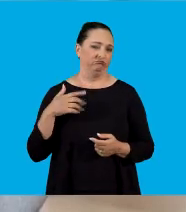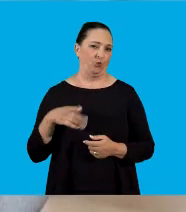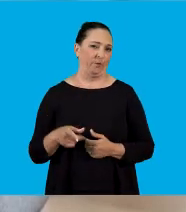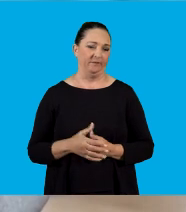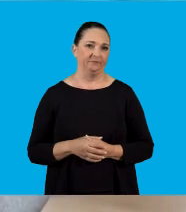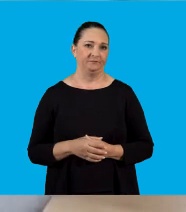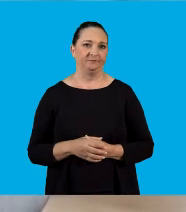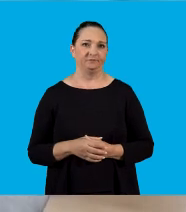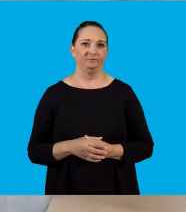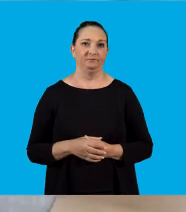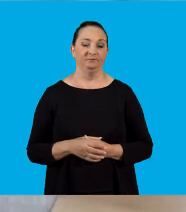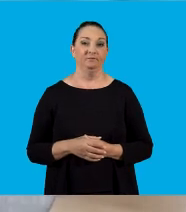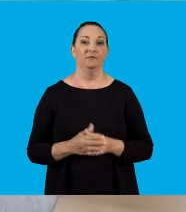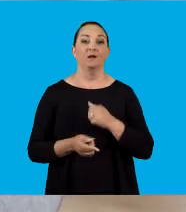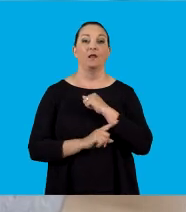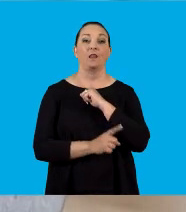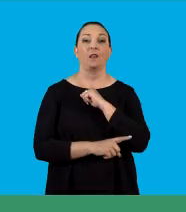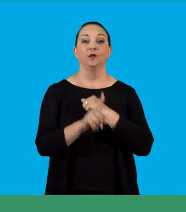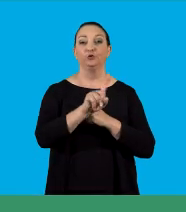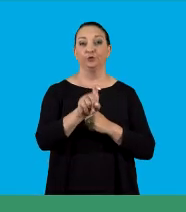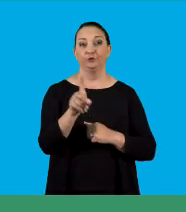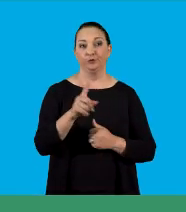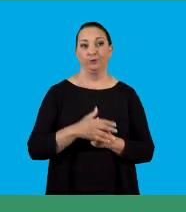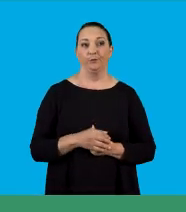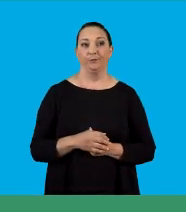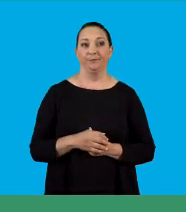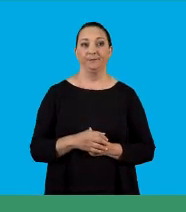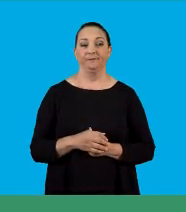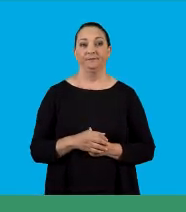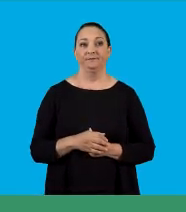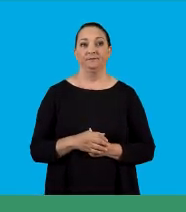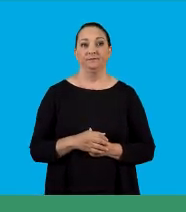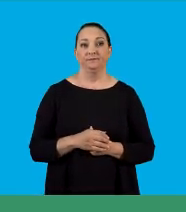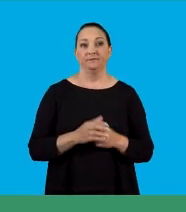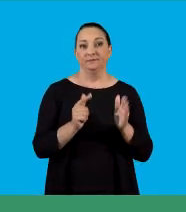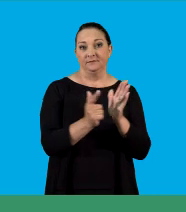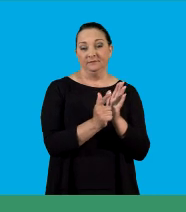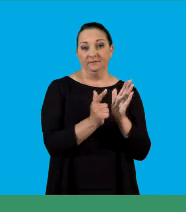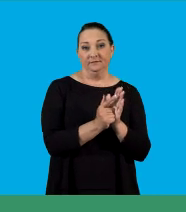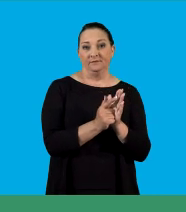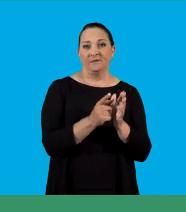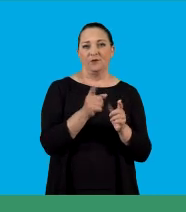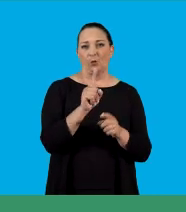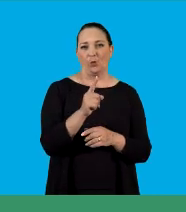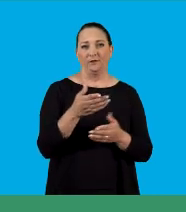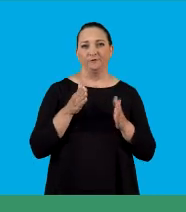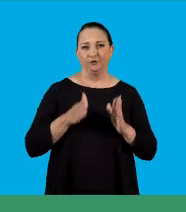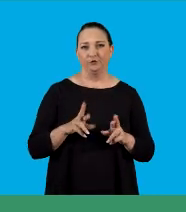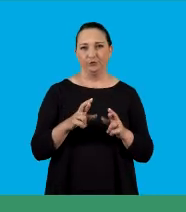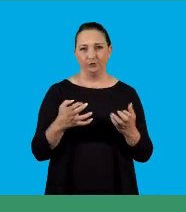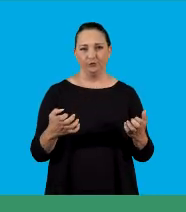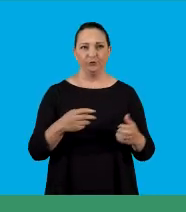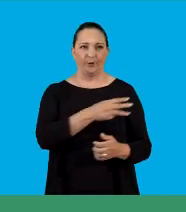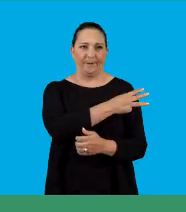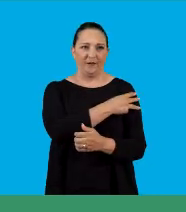are going to our last question. It says, state the legislation implicating the human resource manager of